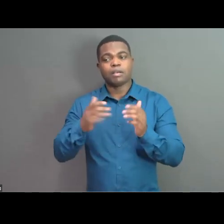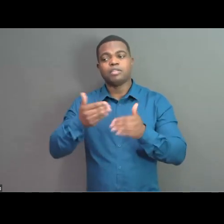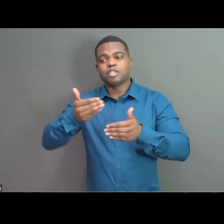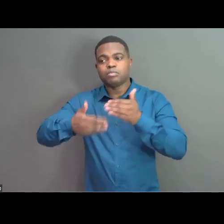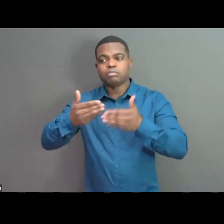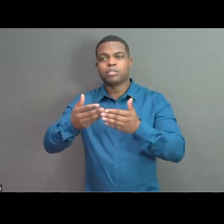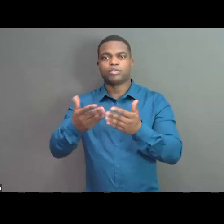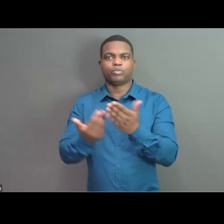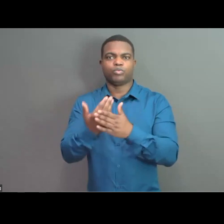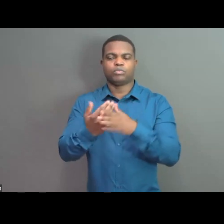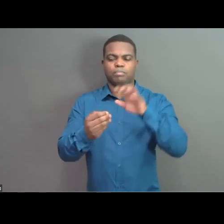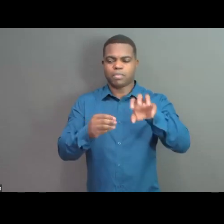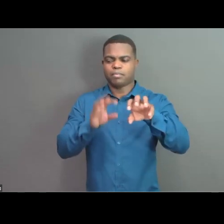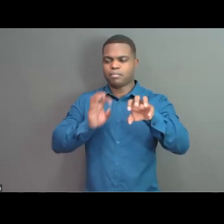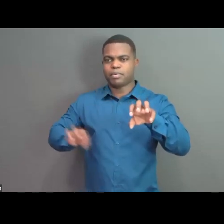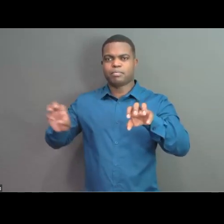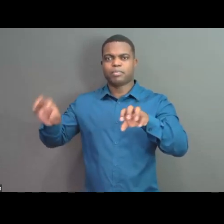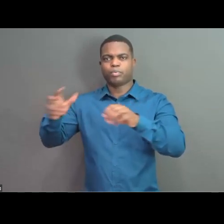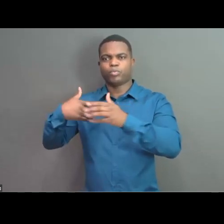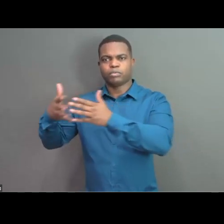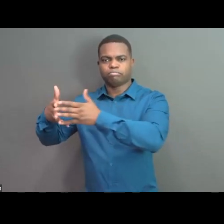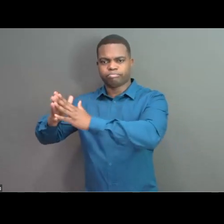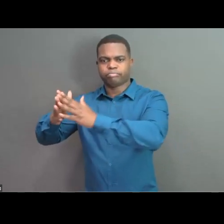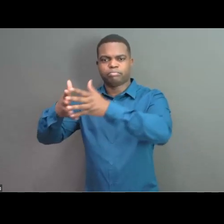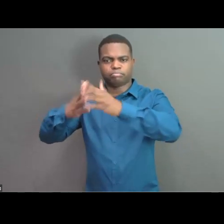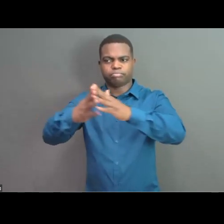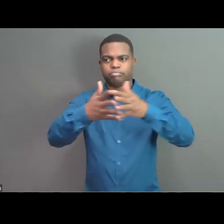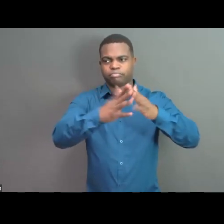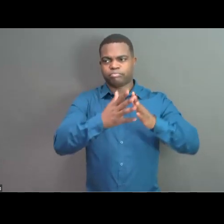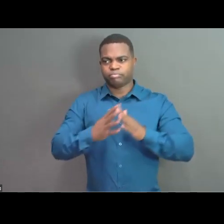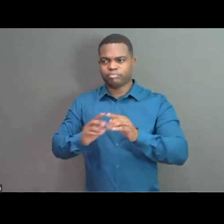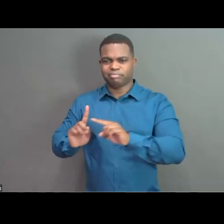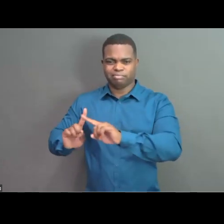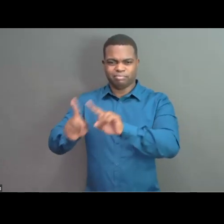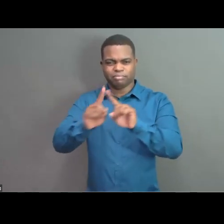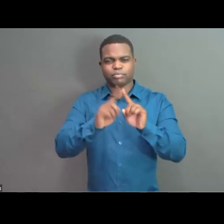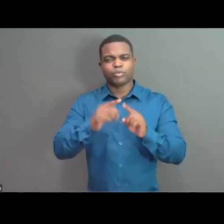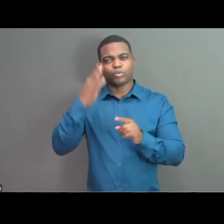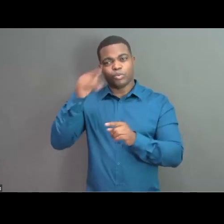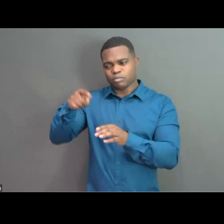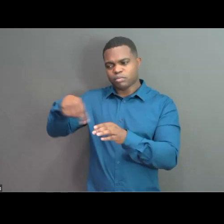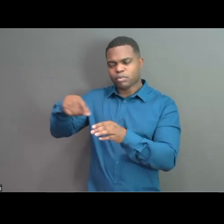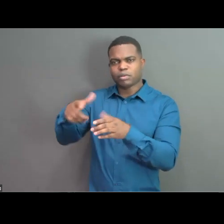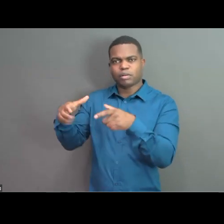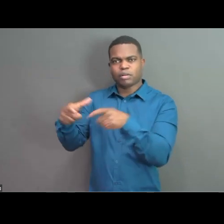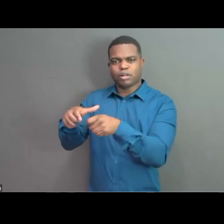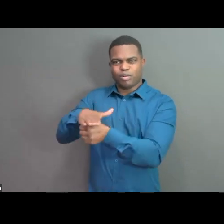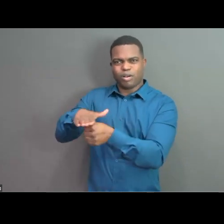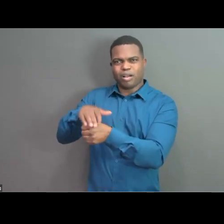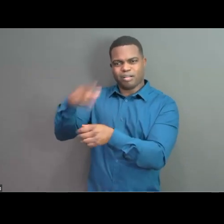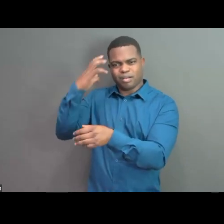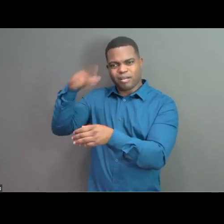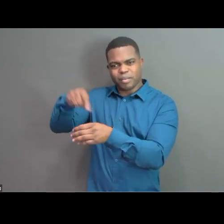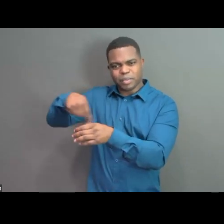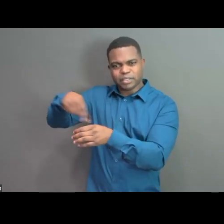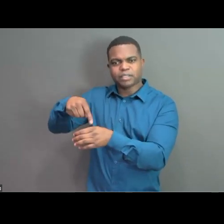to actually see if it's feasible. So we do a lot of feasibility studies. And there's one thing we often do